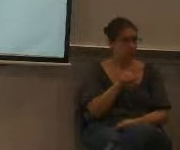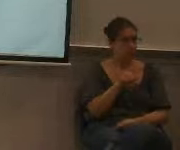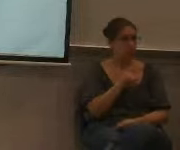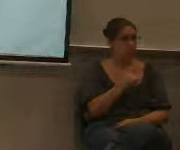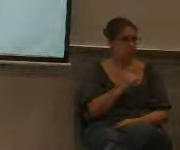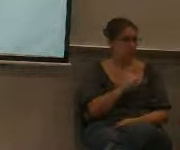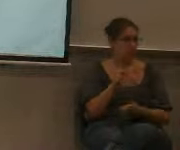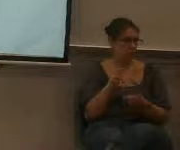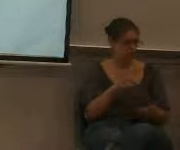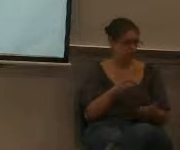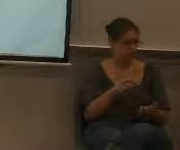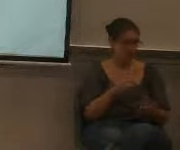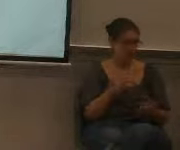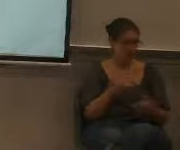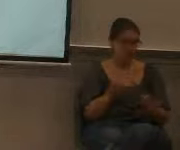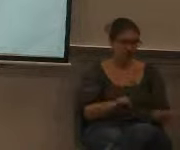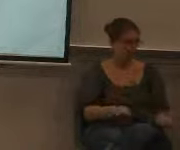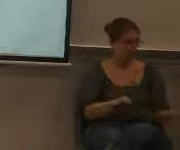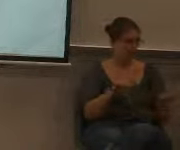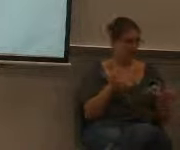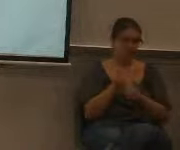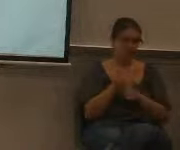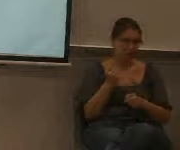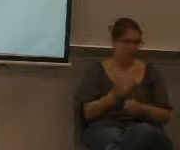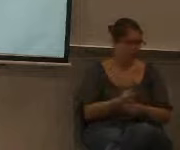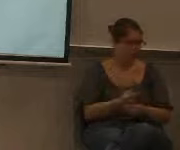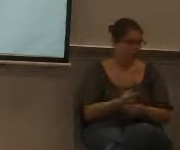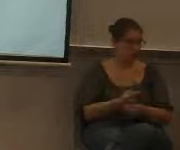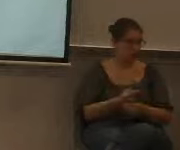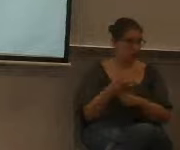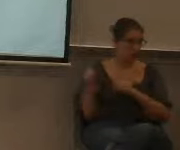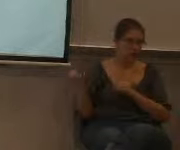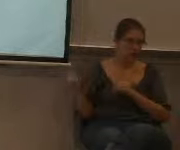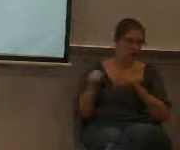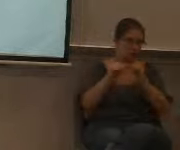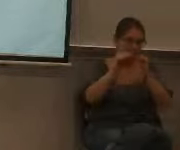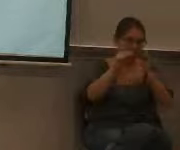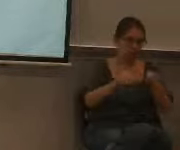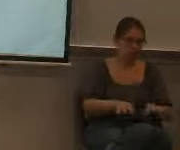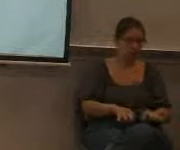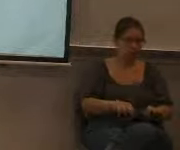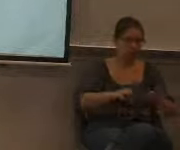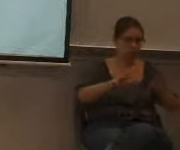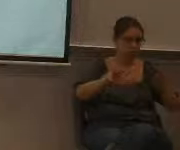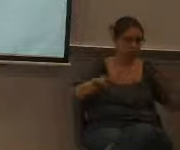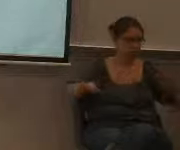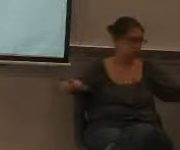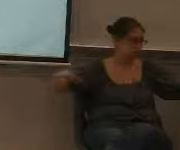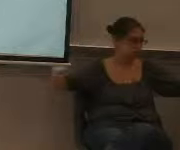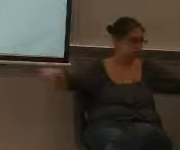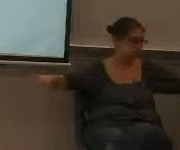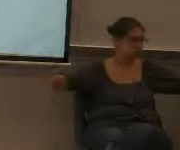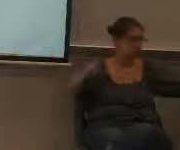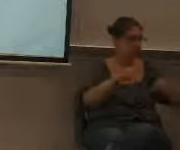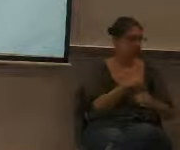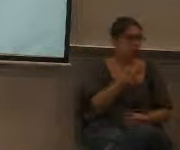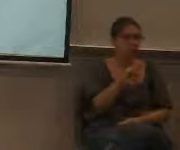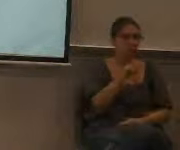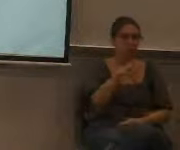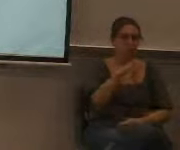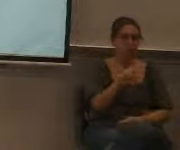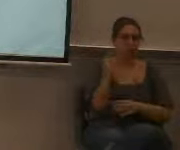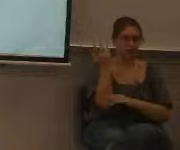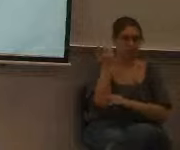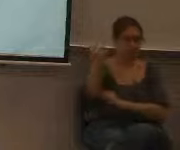River. The Amazon River floods every year, and it moves out into the riparian forest along the edges of